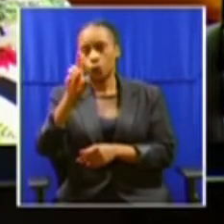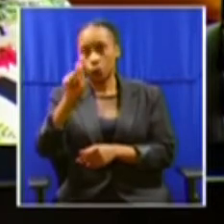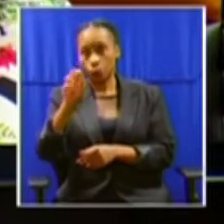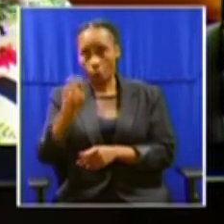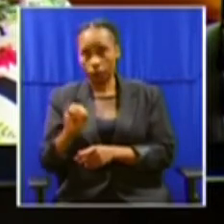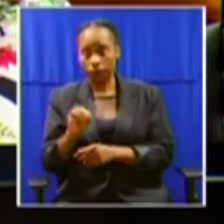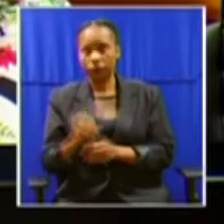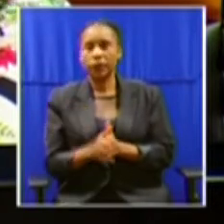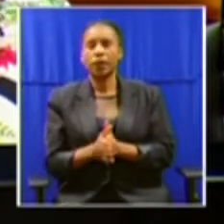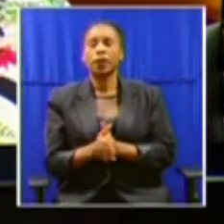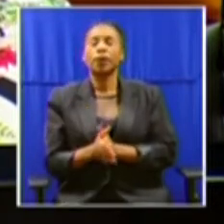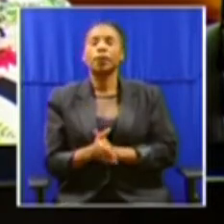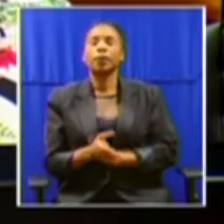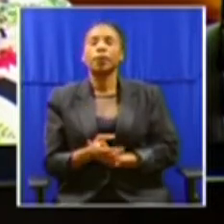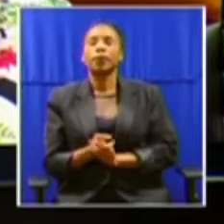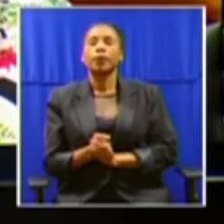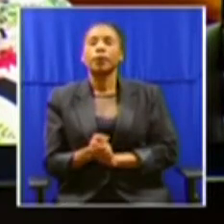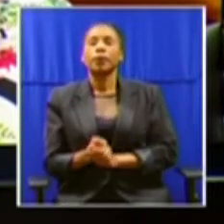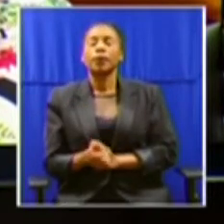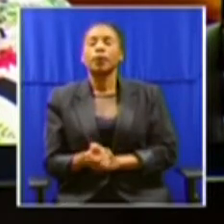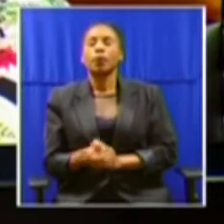Mhlonishwa Inkosi Cebekhulu.